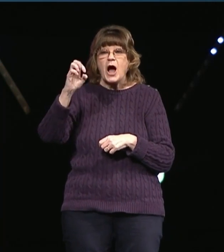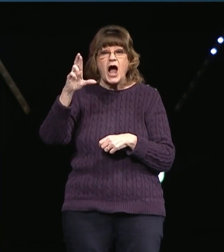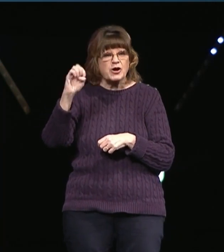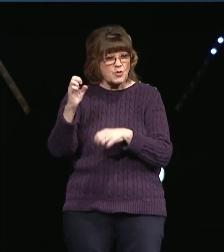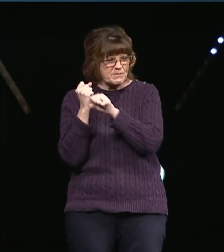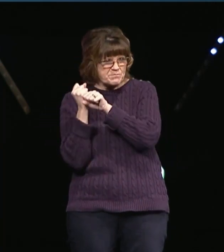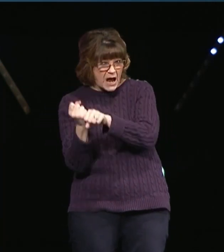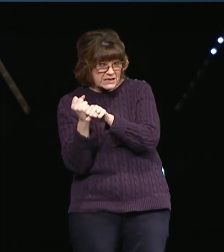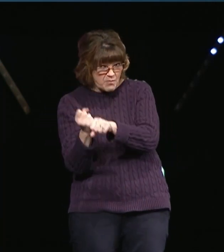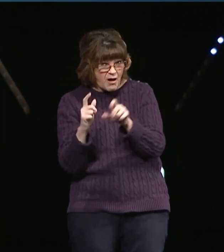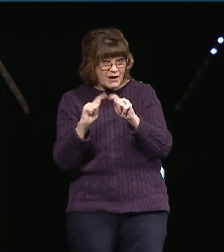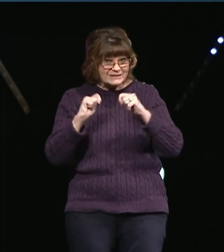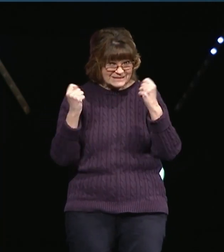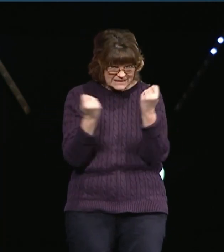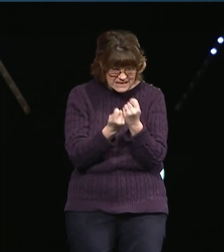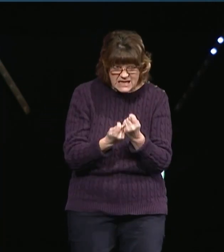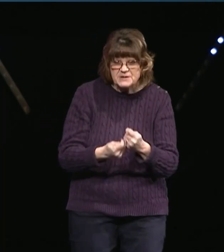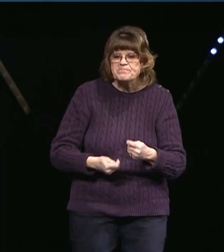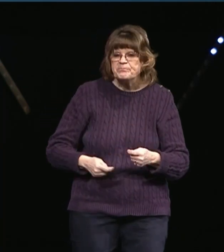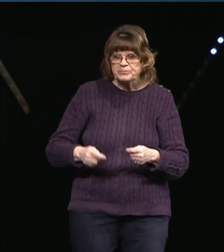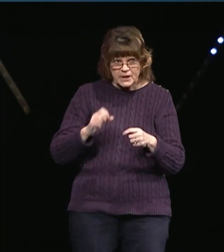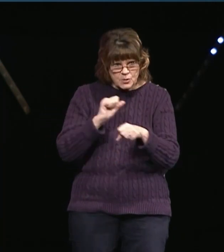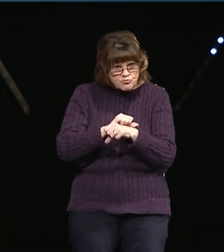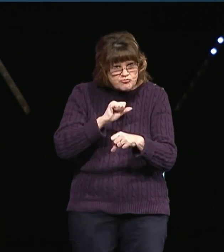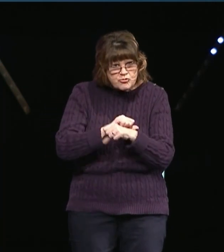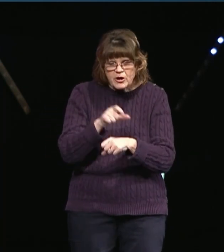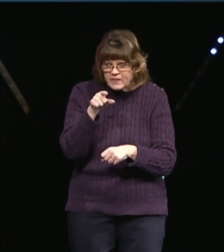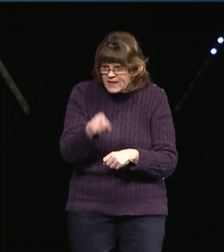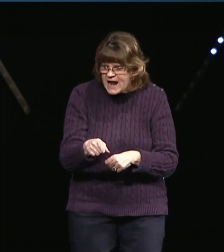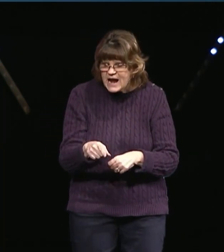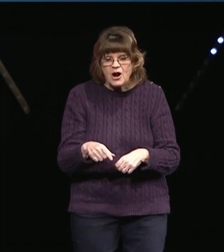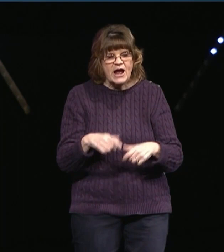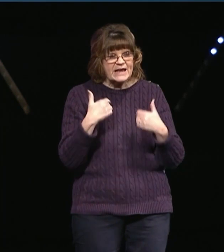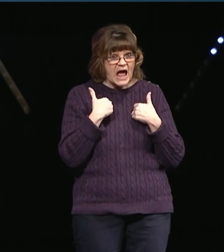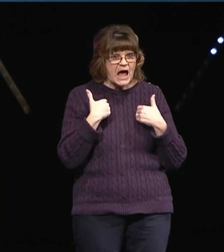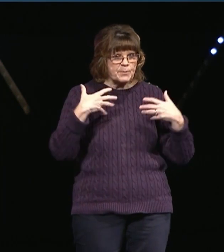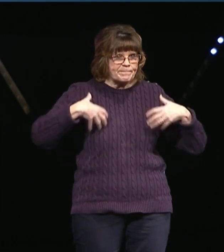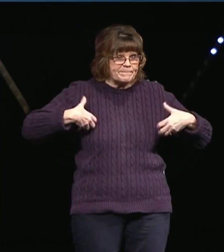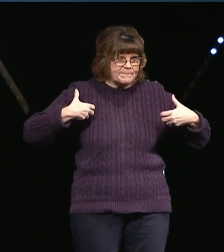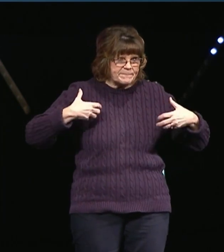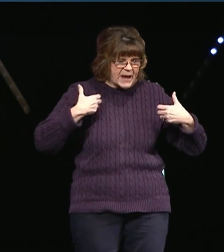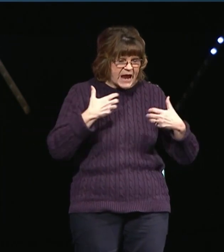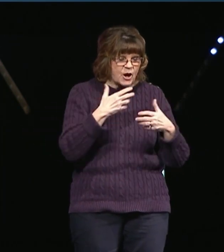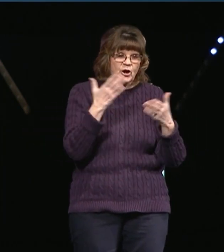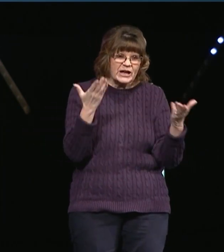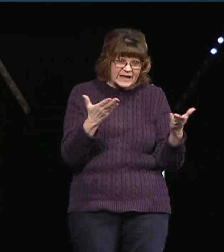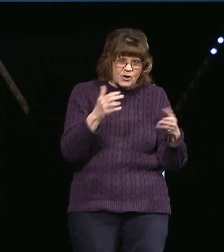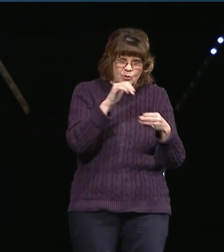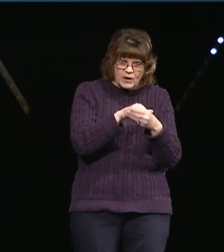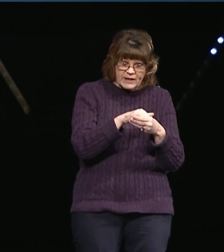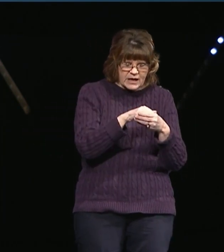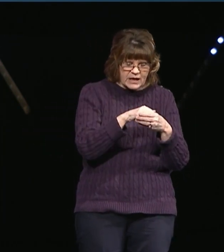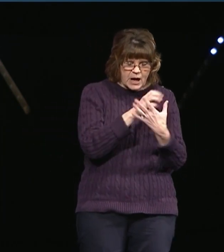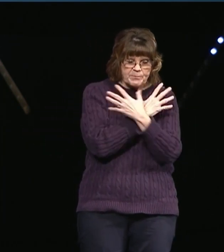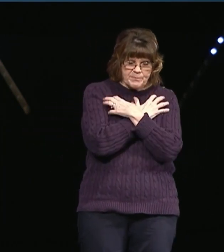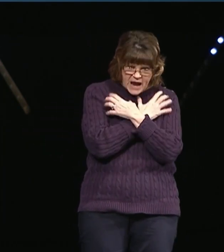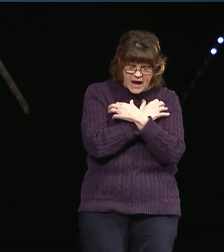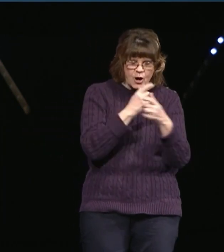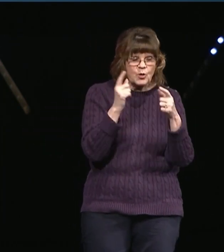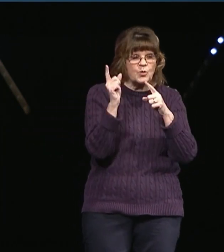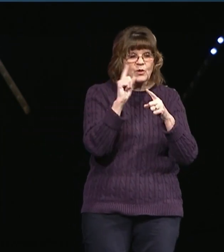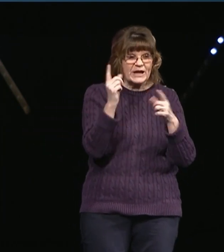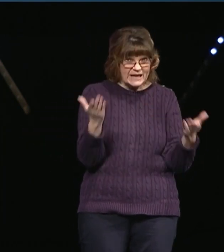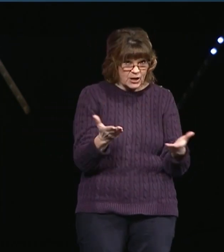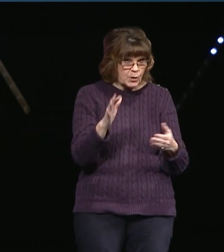and the Shields hardware bear were a hit in Billings at ball games. In college, he sculpted beautiful